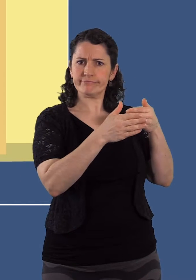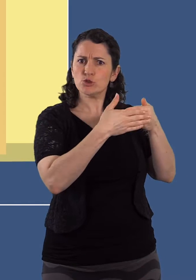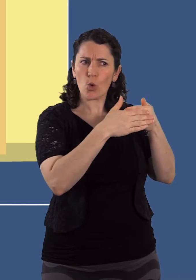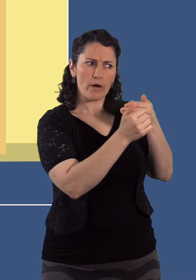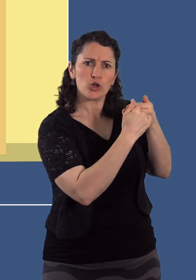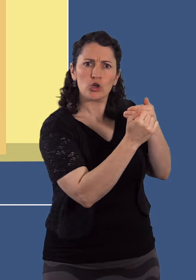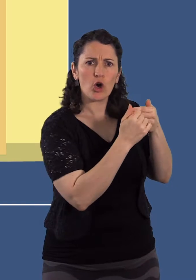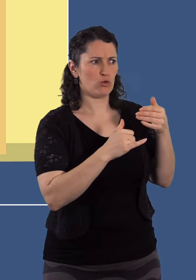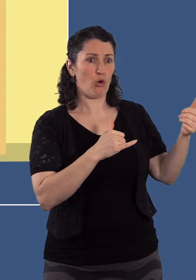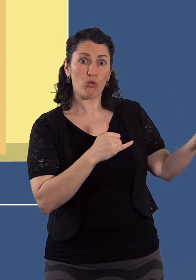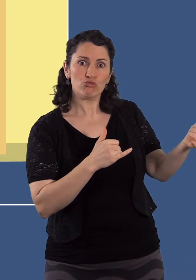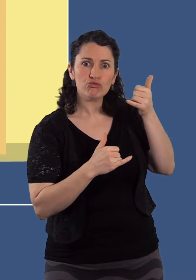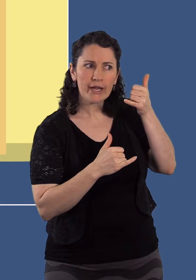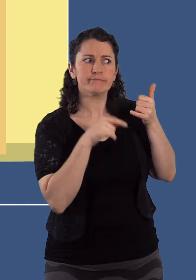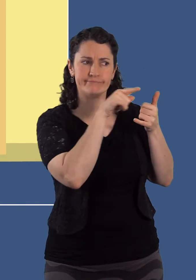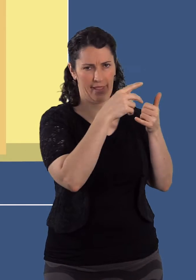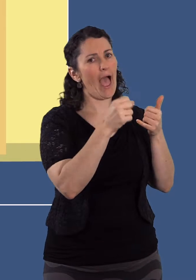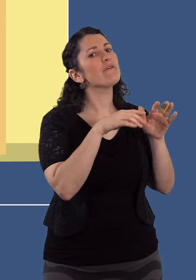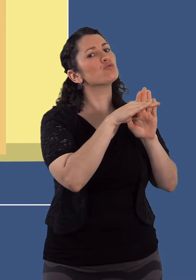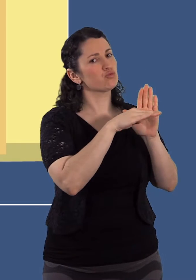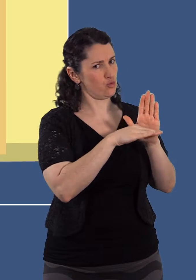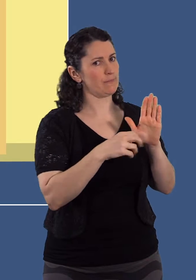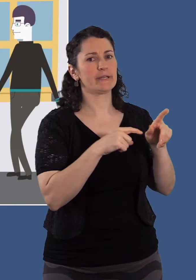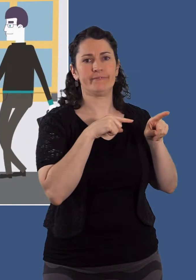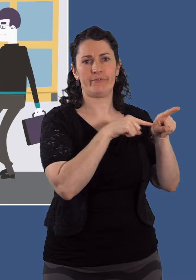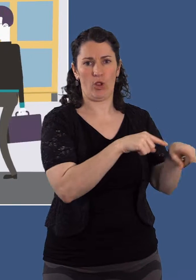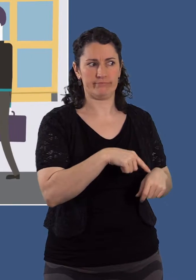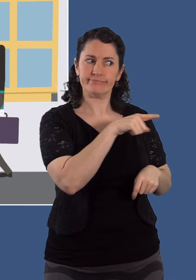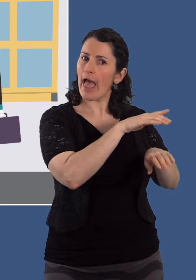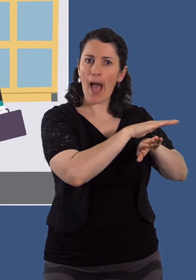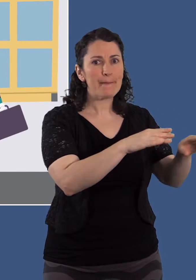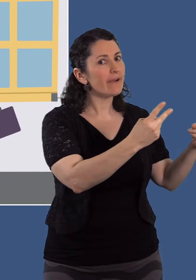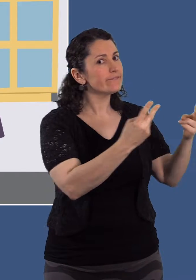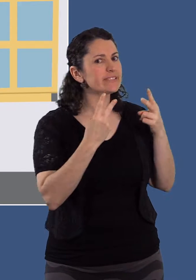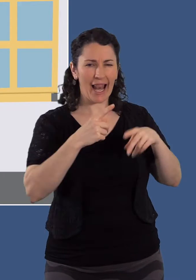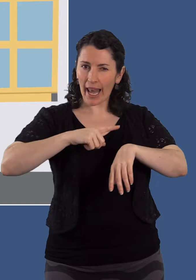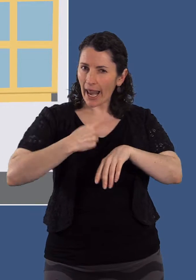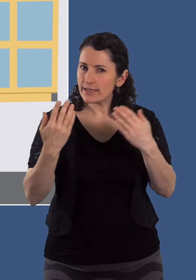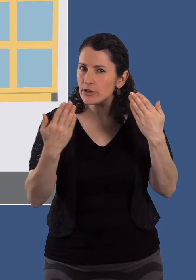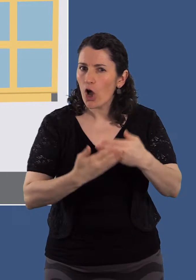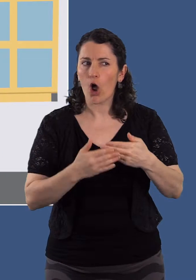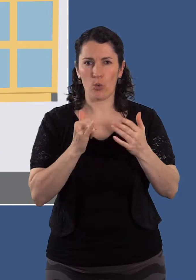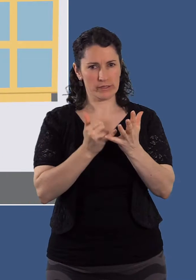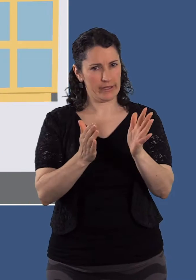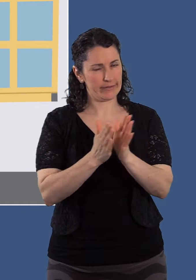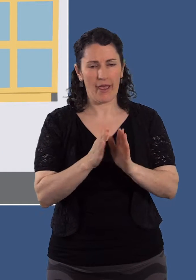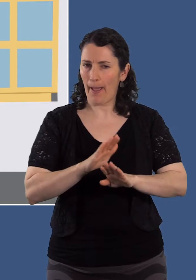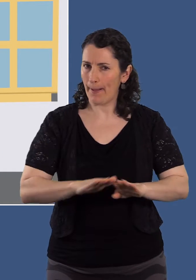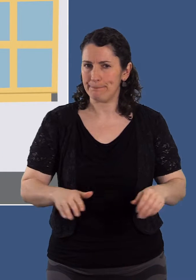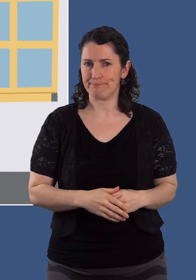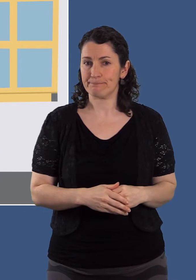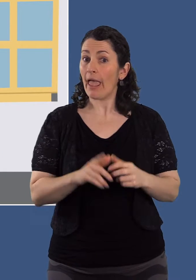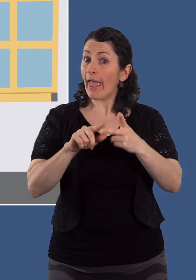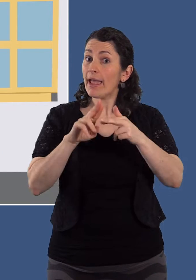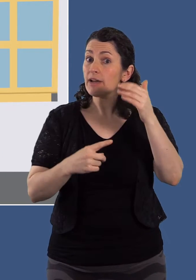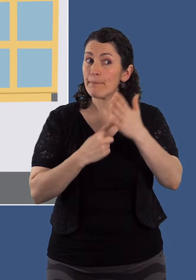services to you at your front door or over the phone. They can't call or knock on your door during certain times, like on a Sunday or